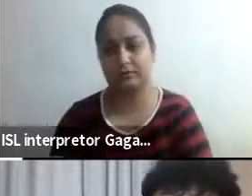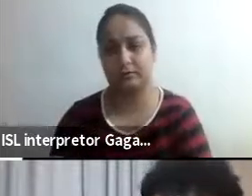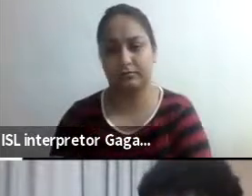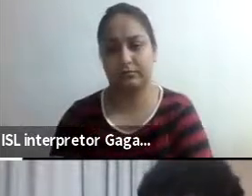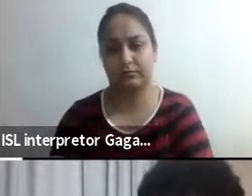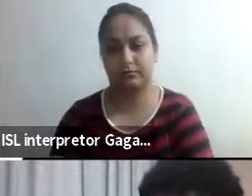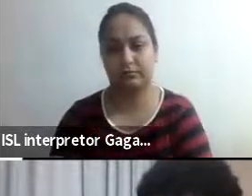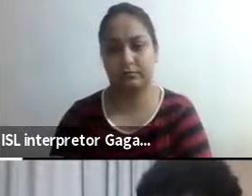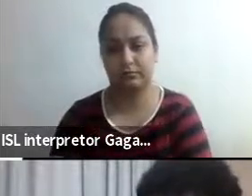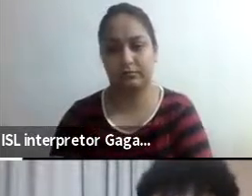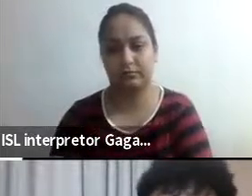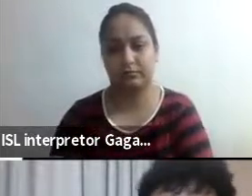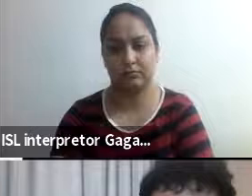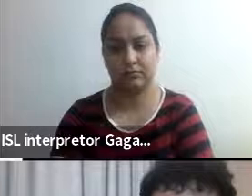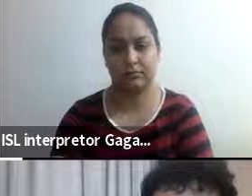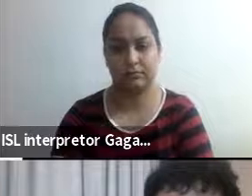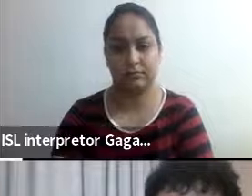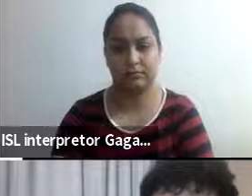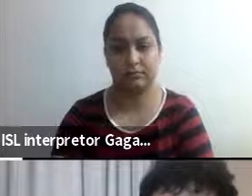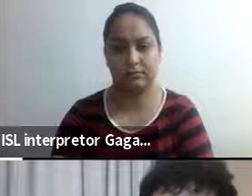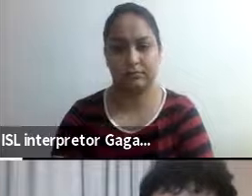communities were somehow primitive and so forth.